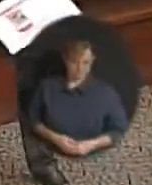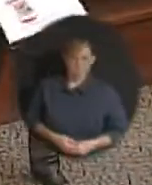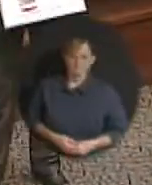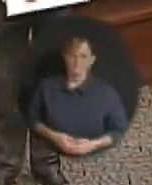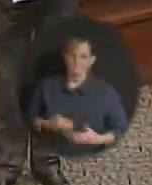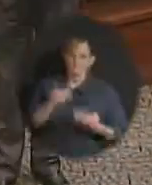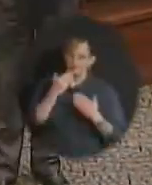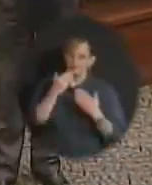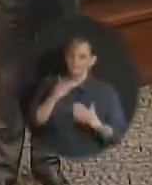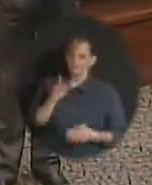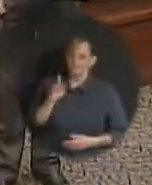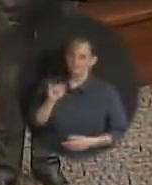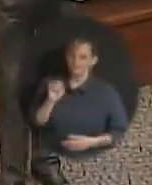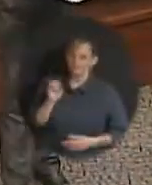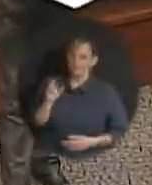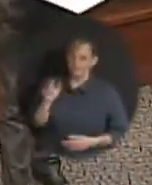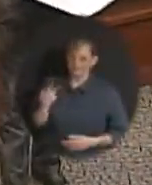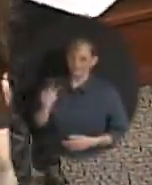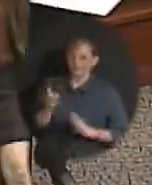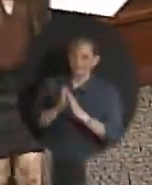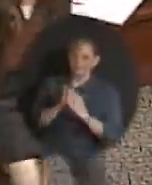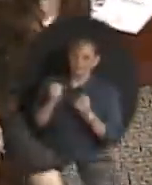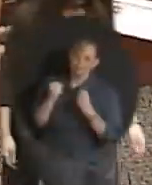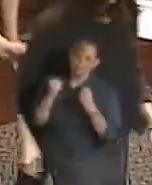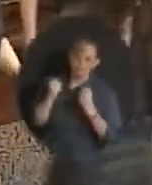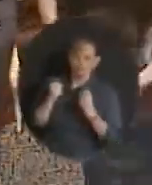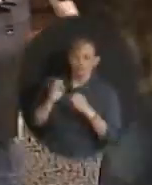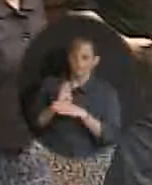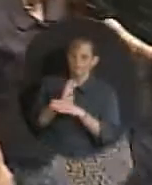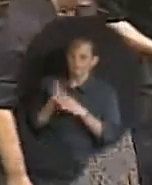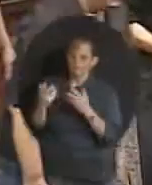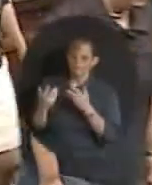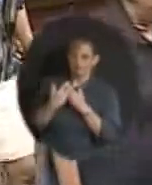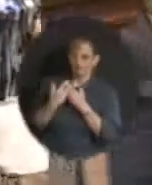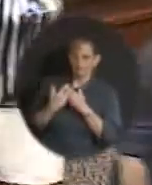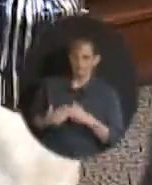Thank you, Kiewit, for being such a strong business partner.